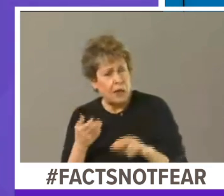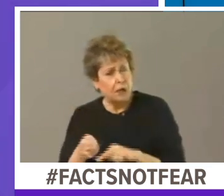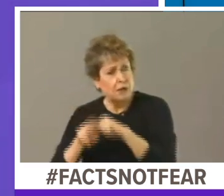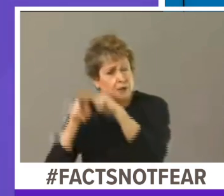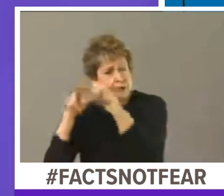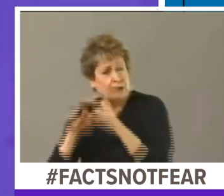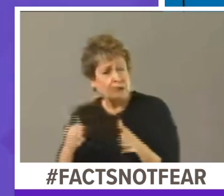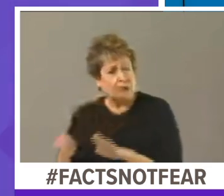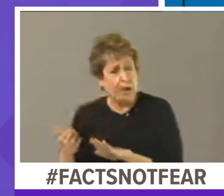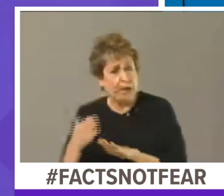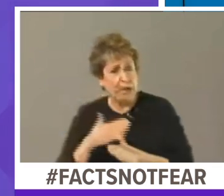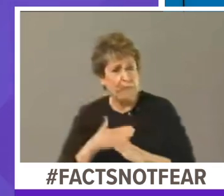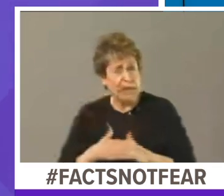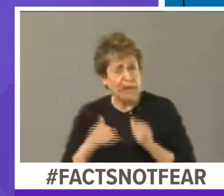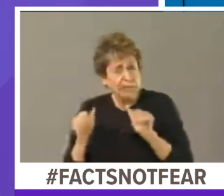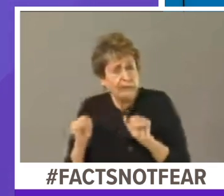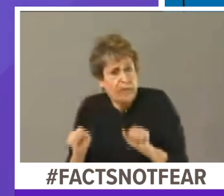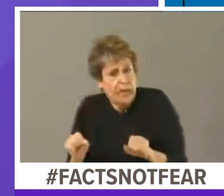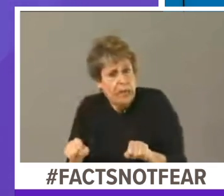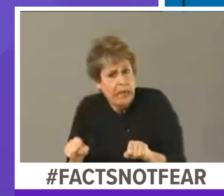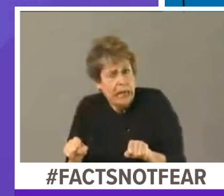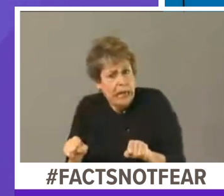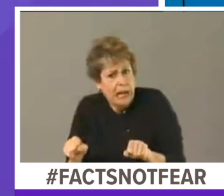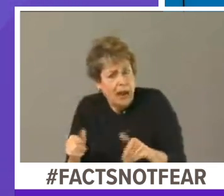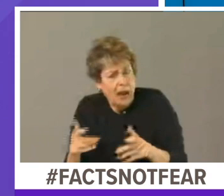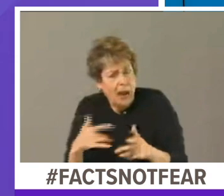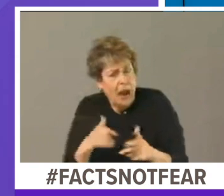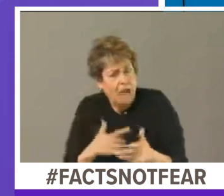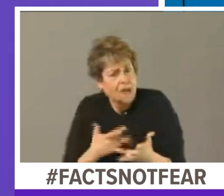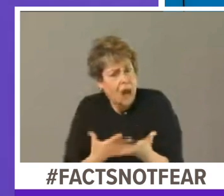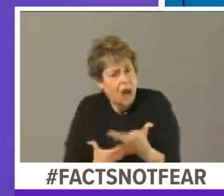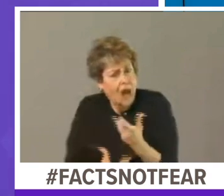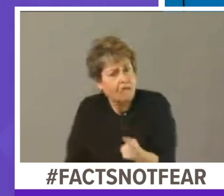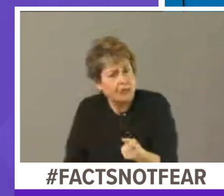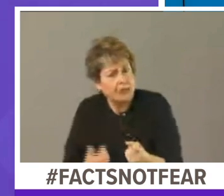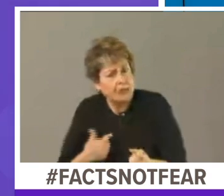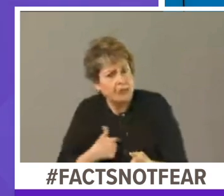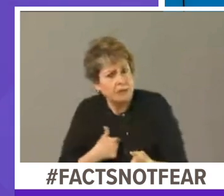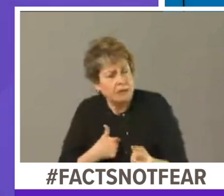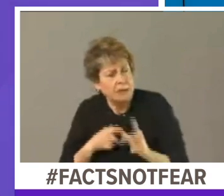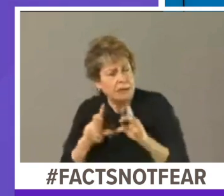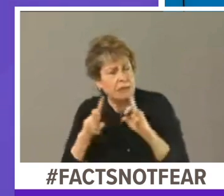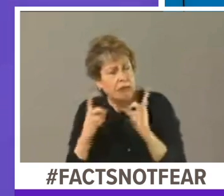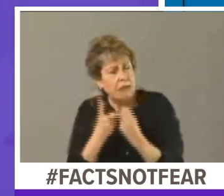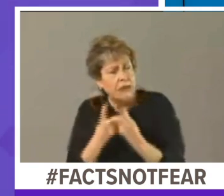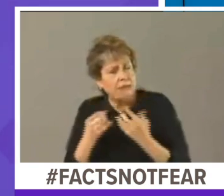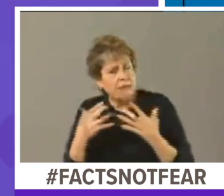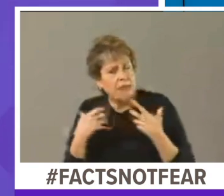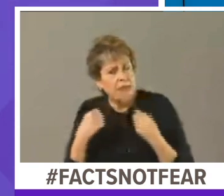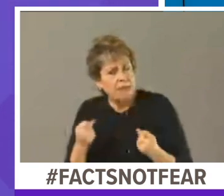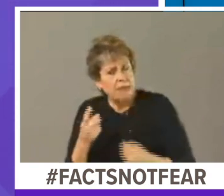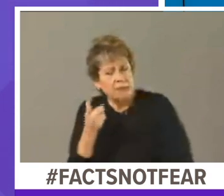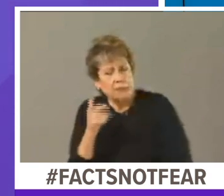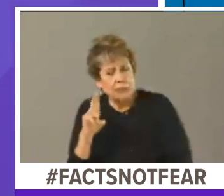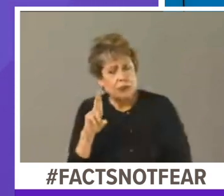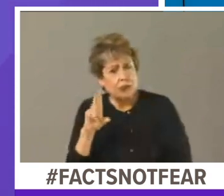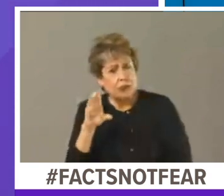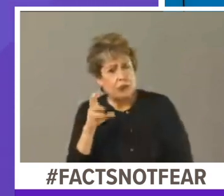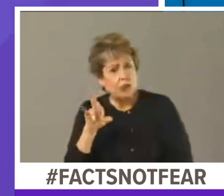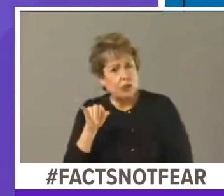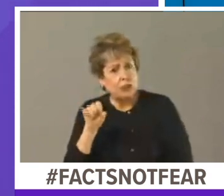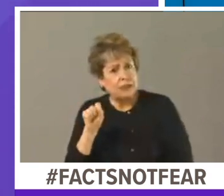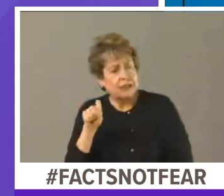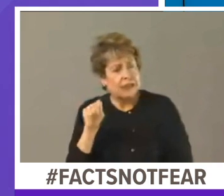I have incredible confidence in the Department of Health Services, Dr. Kara Christ, and the people that are